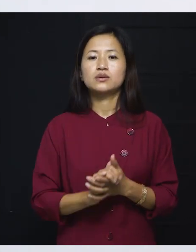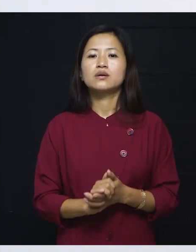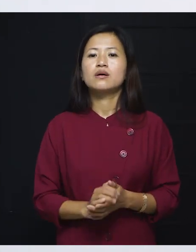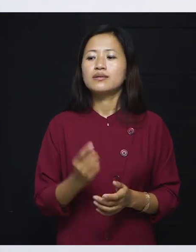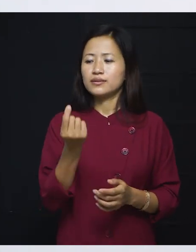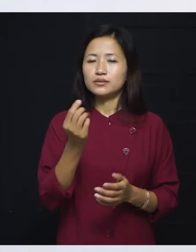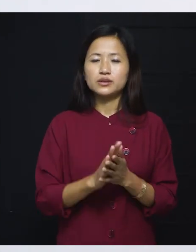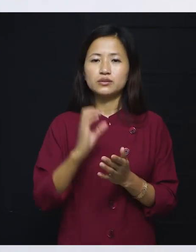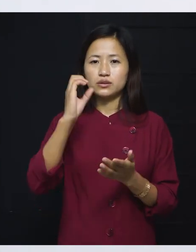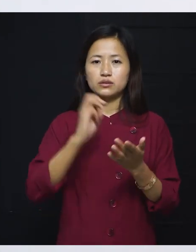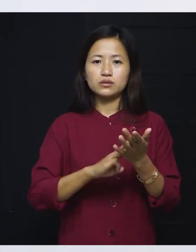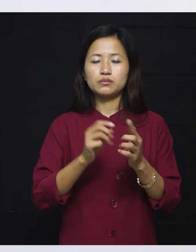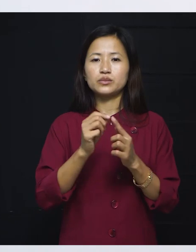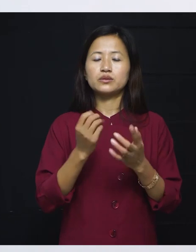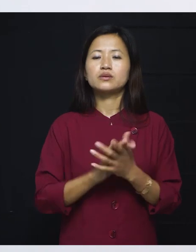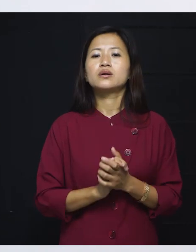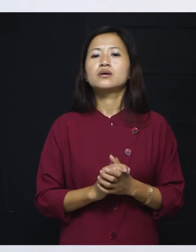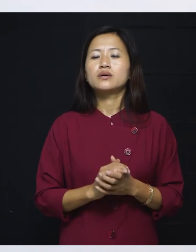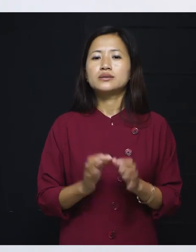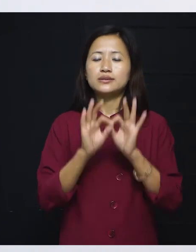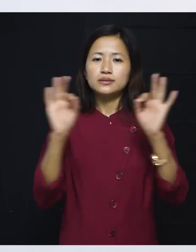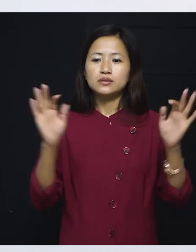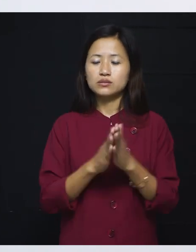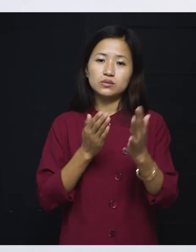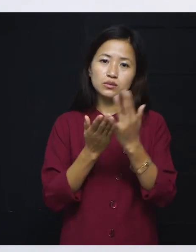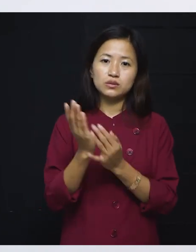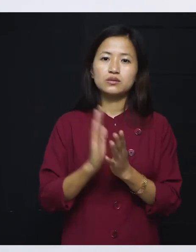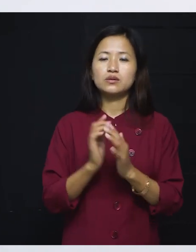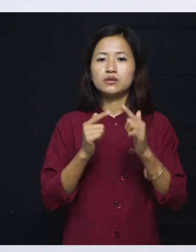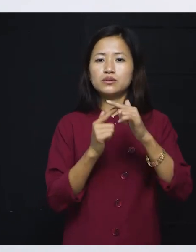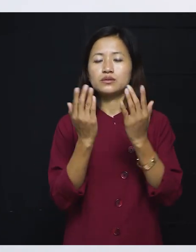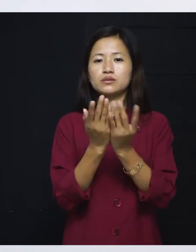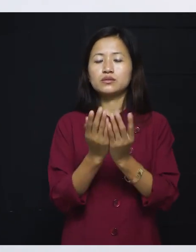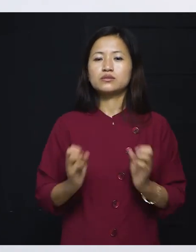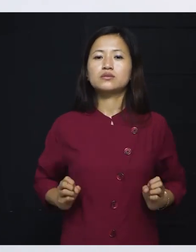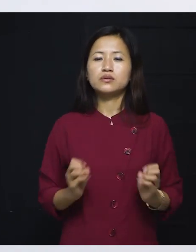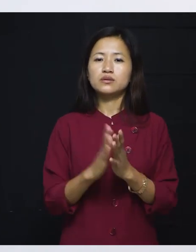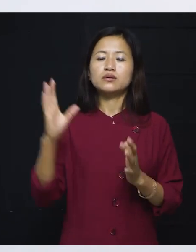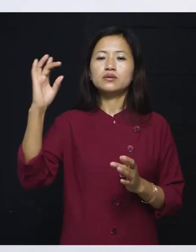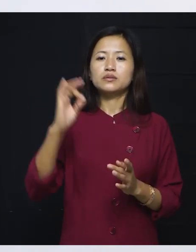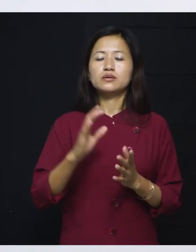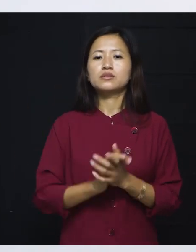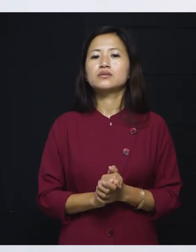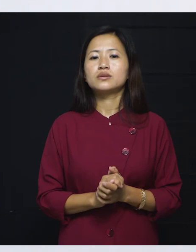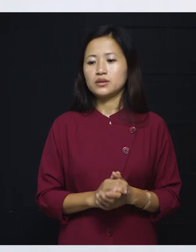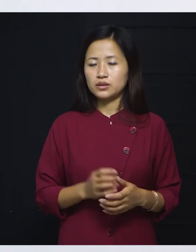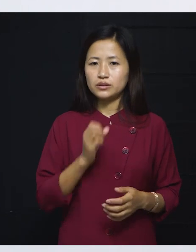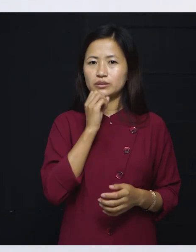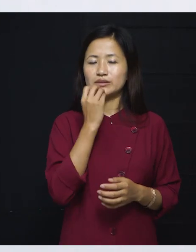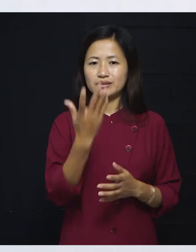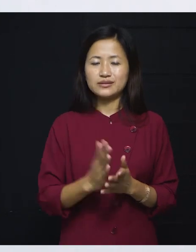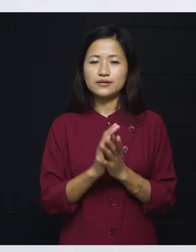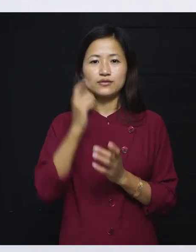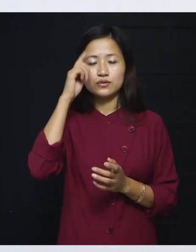about compound sentences. Please go through your textbooks before we start our class again, so that it will be easier